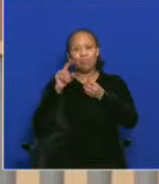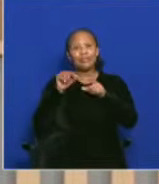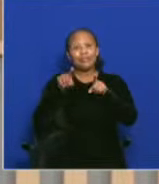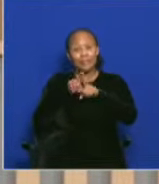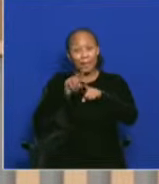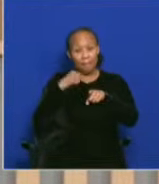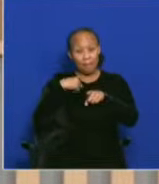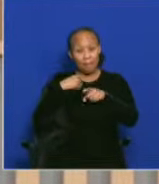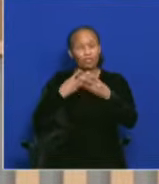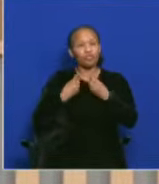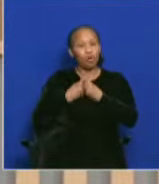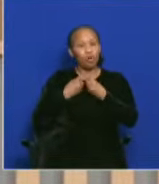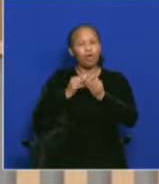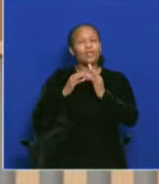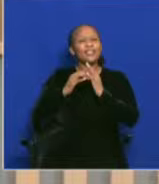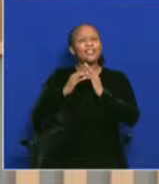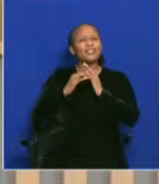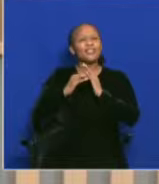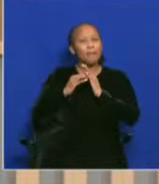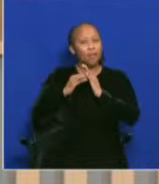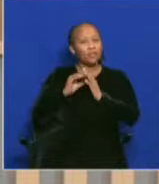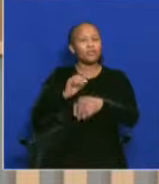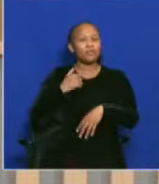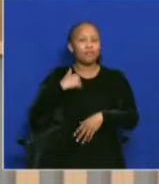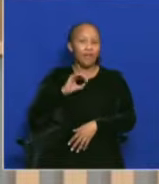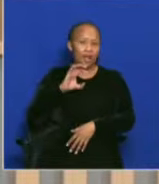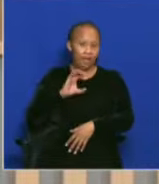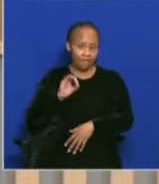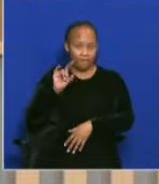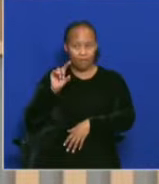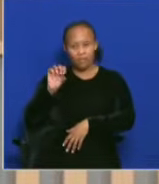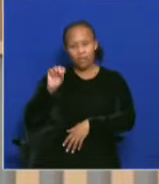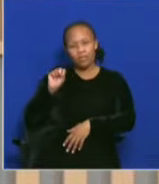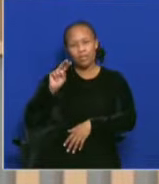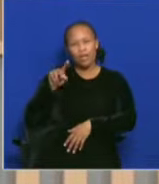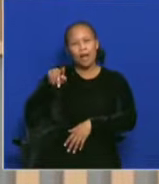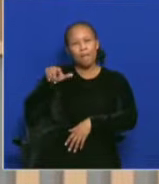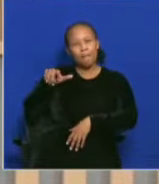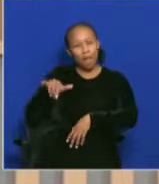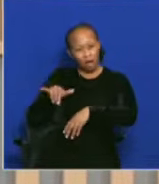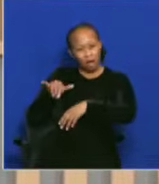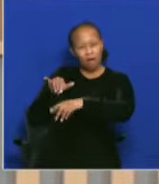stock, the samples have been approved by SAPRA. I've got the stock as well, so I want to operate it.